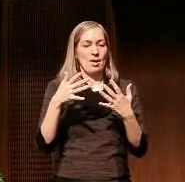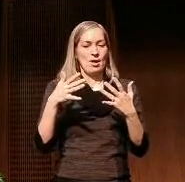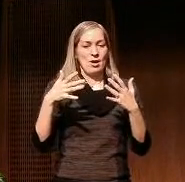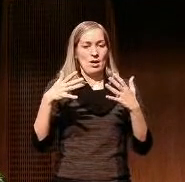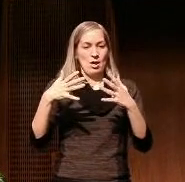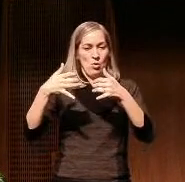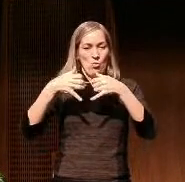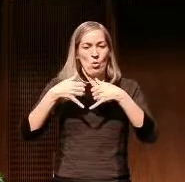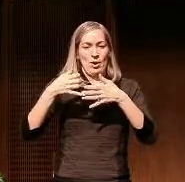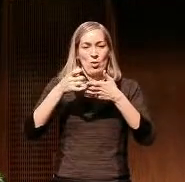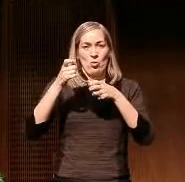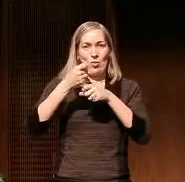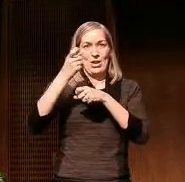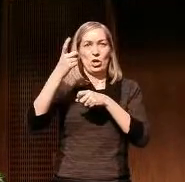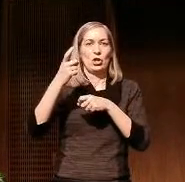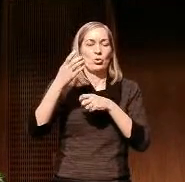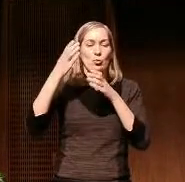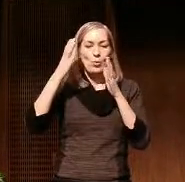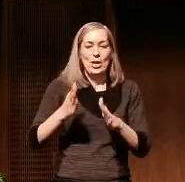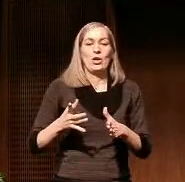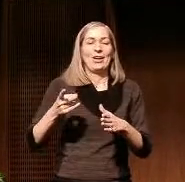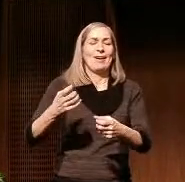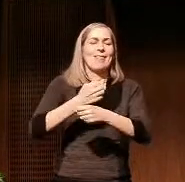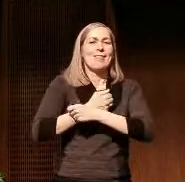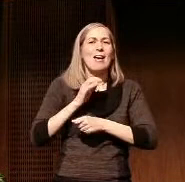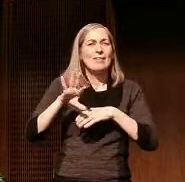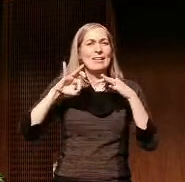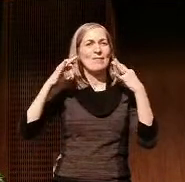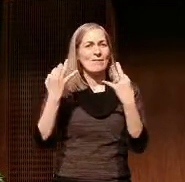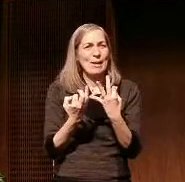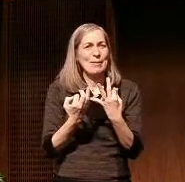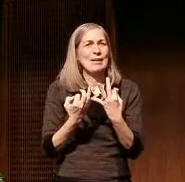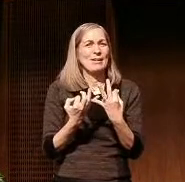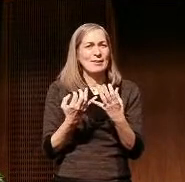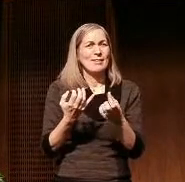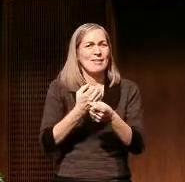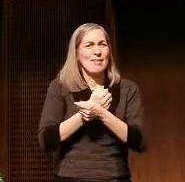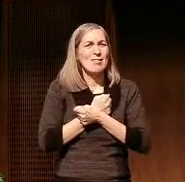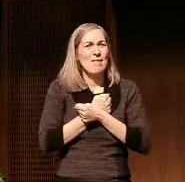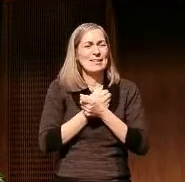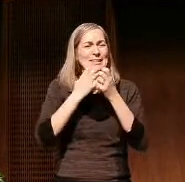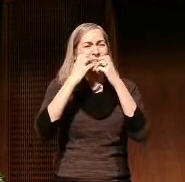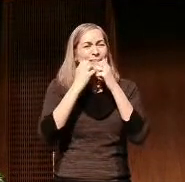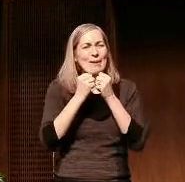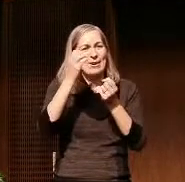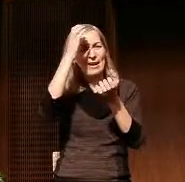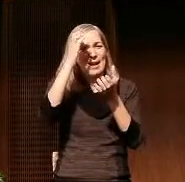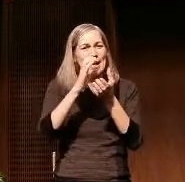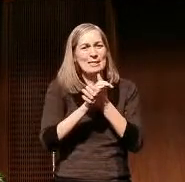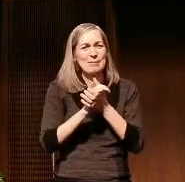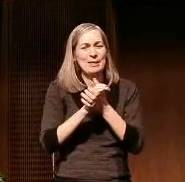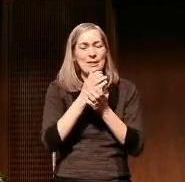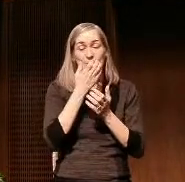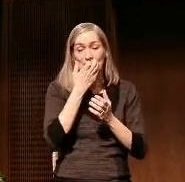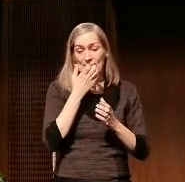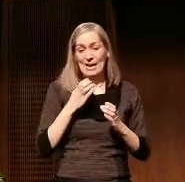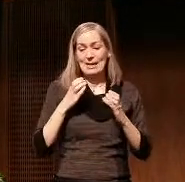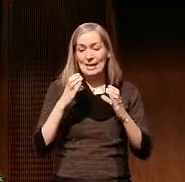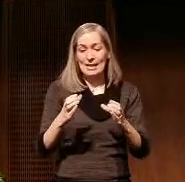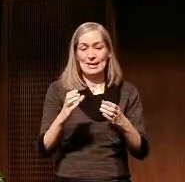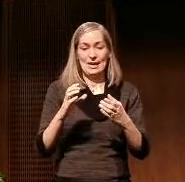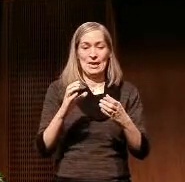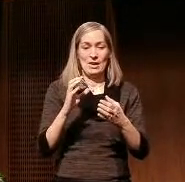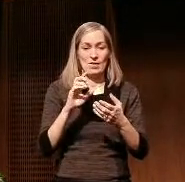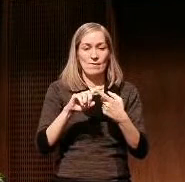in their ears. He's a loving and caring husband and a dedicated and faithful friend and